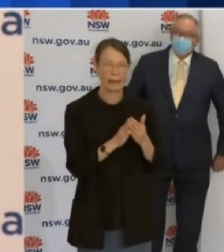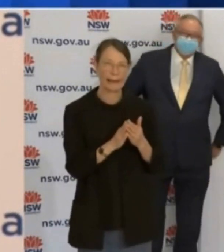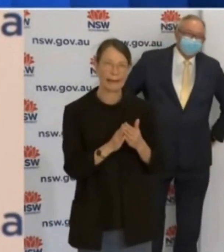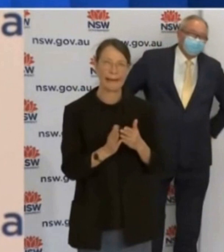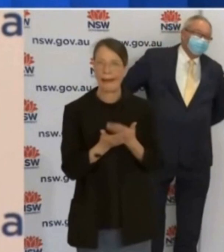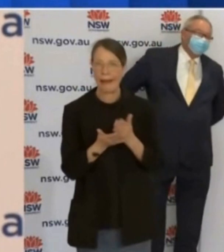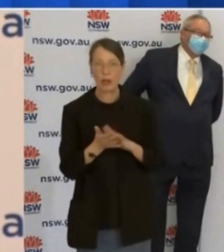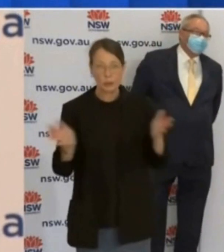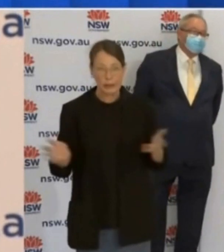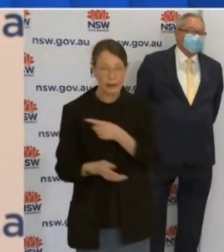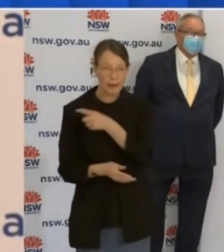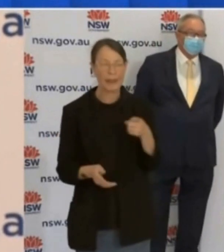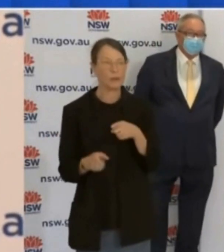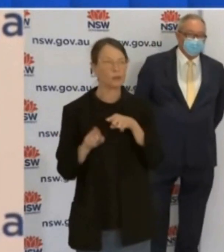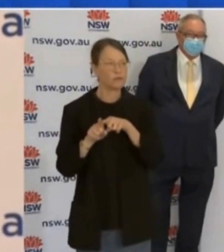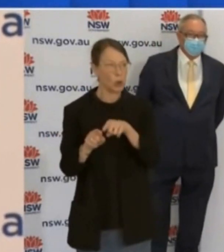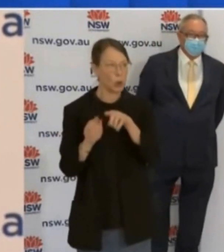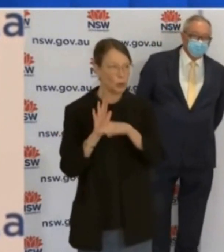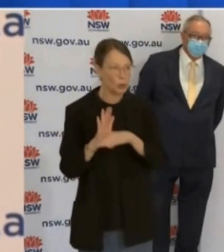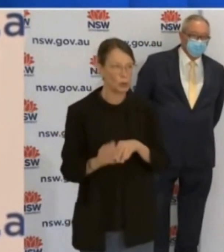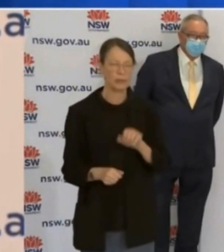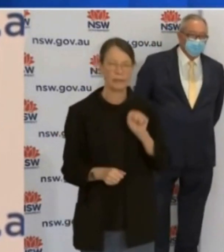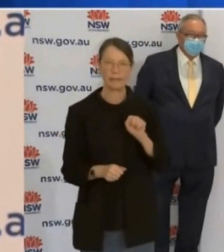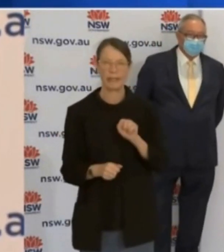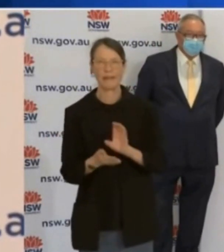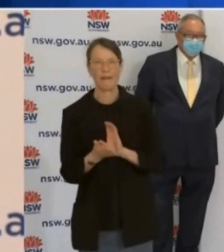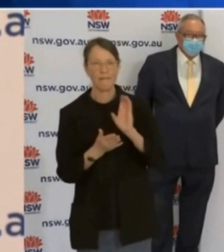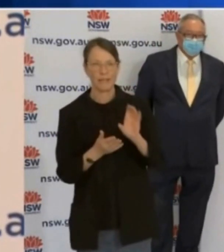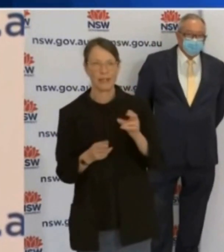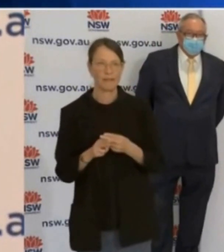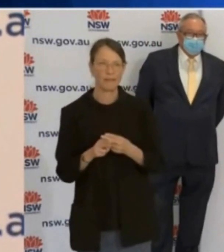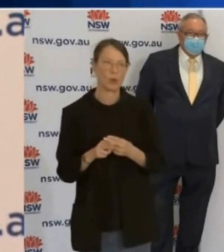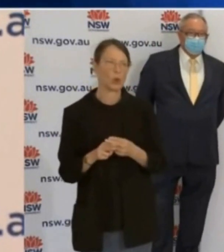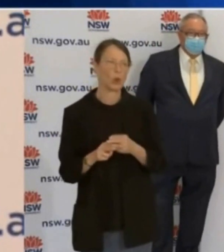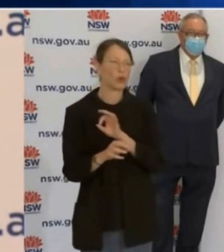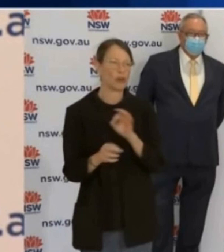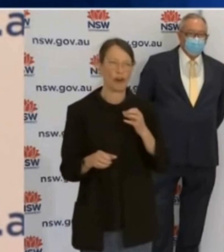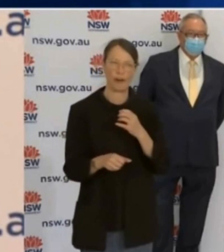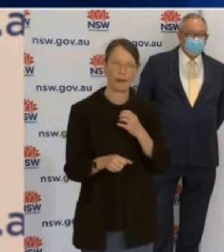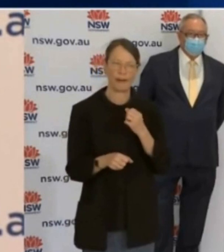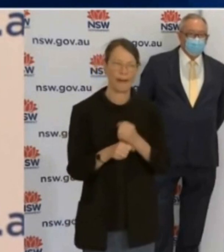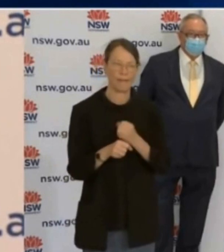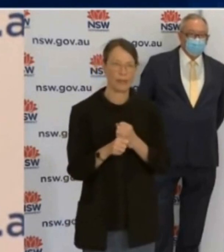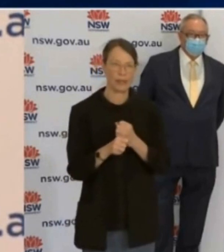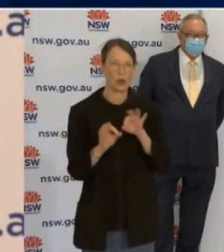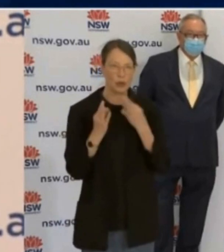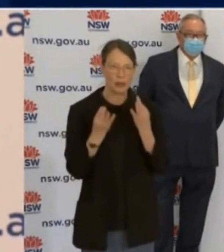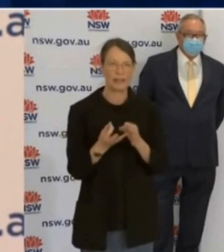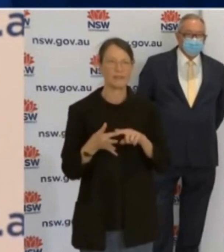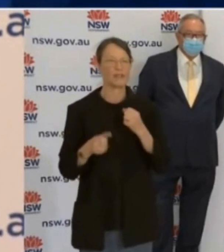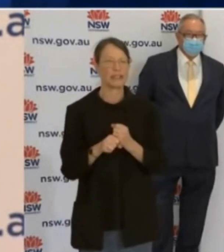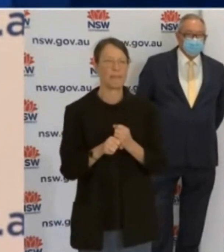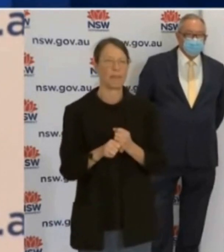support and we've certainly provided funding to the non-government organisations to better support the communities through organisations such as Red Cross and